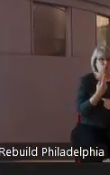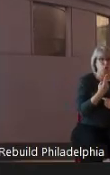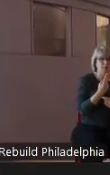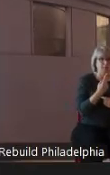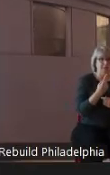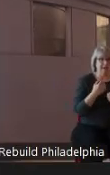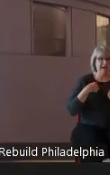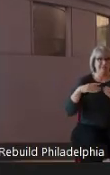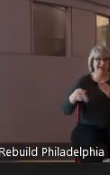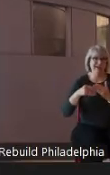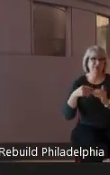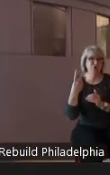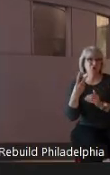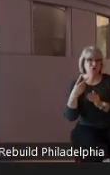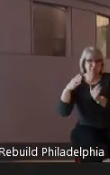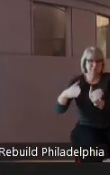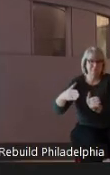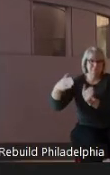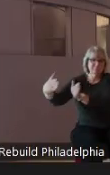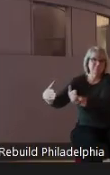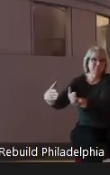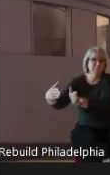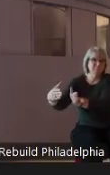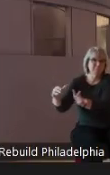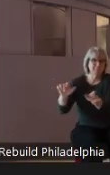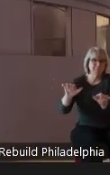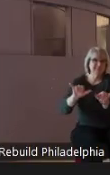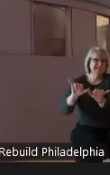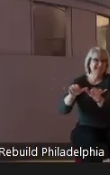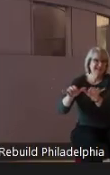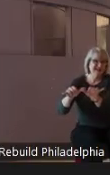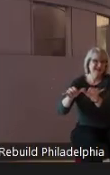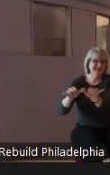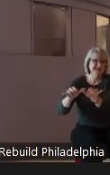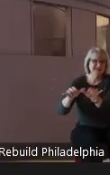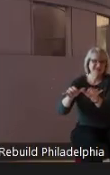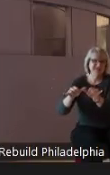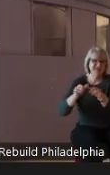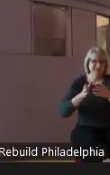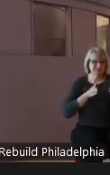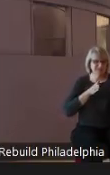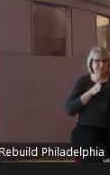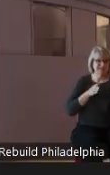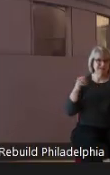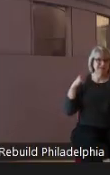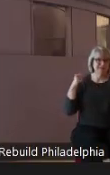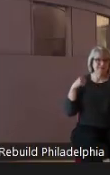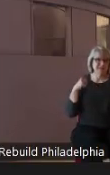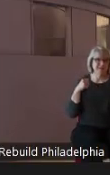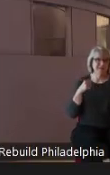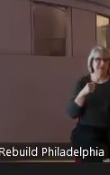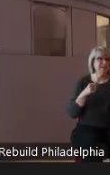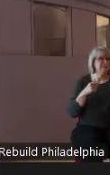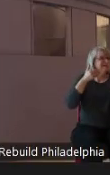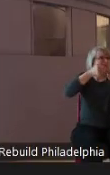will be 2 courts, something similar in size to the gym at the High School of the